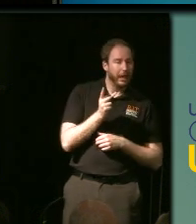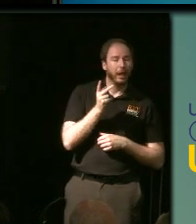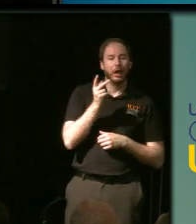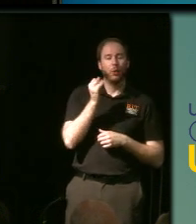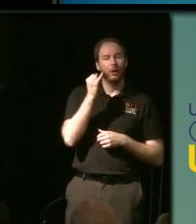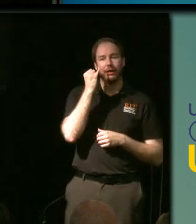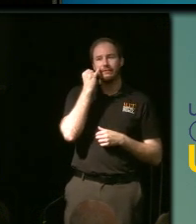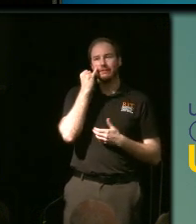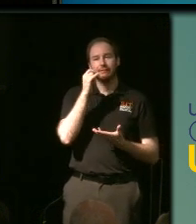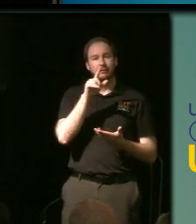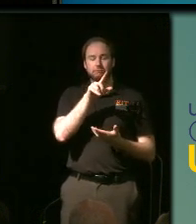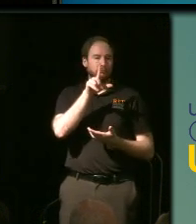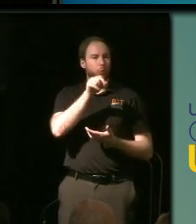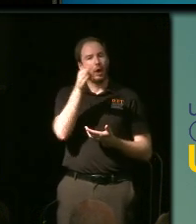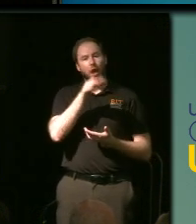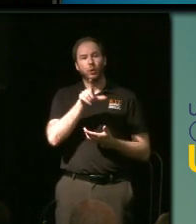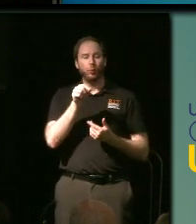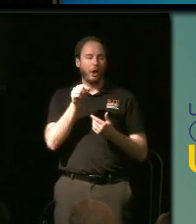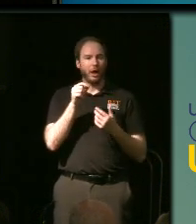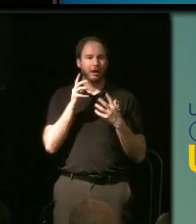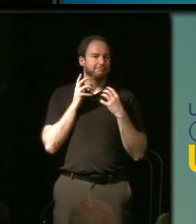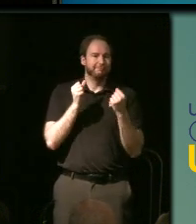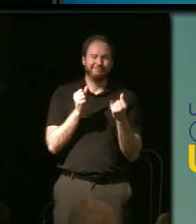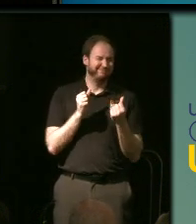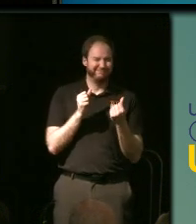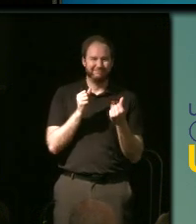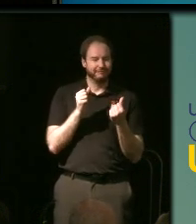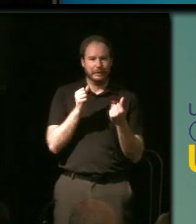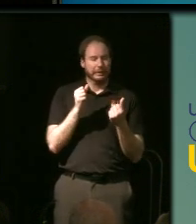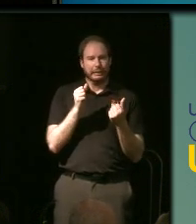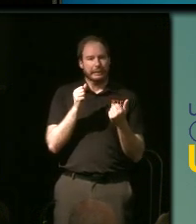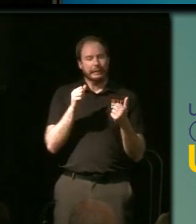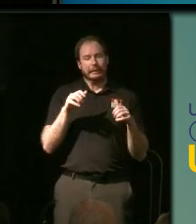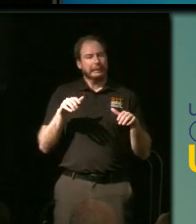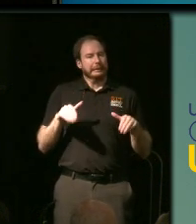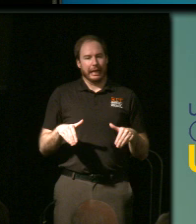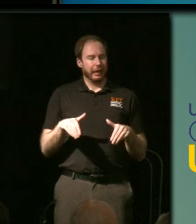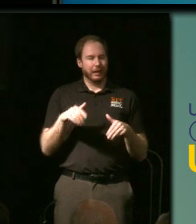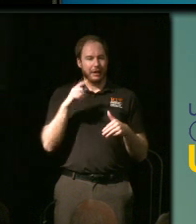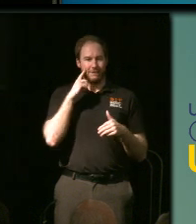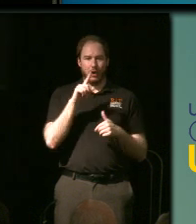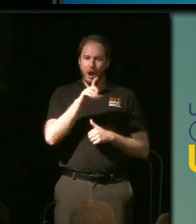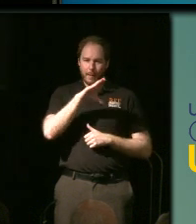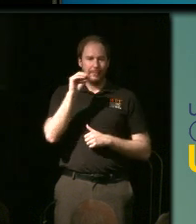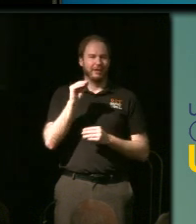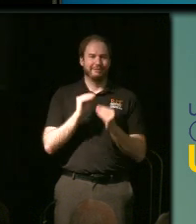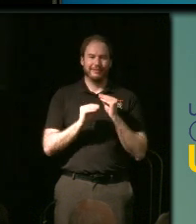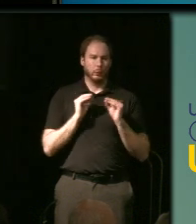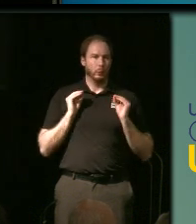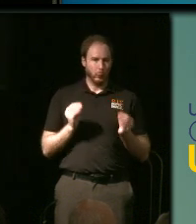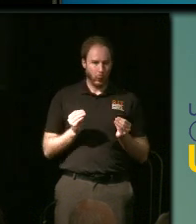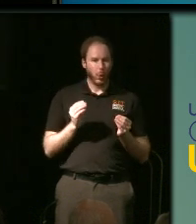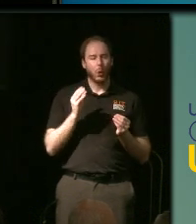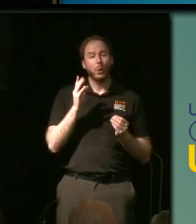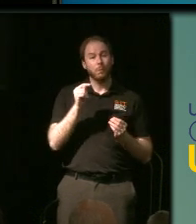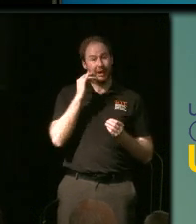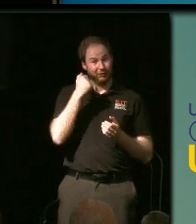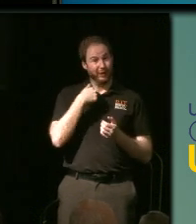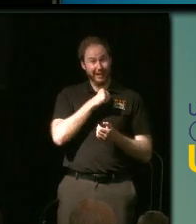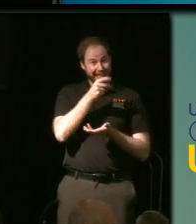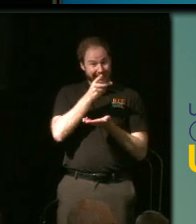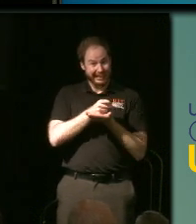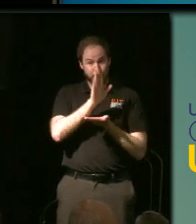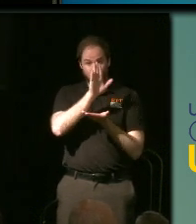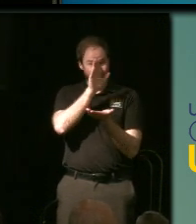20/20. There's nothing on the horizon even that could completely do that. But keeping central vision would be